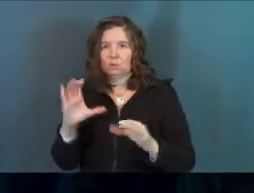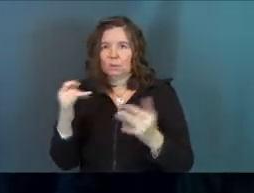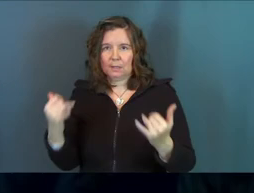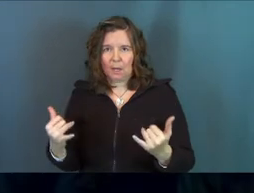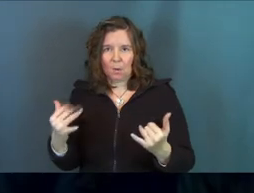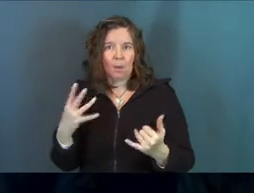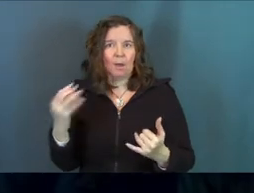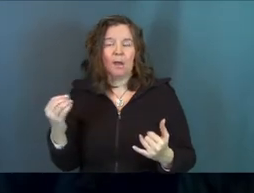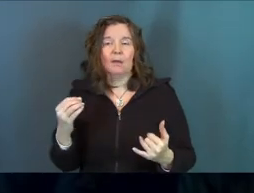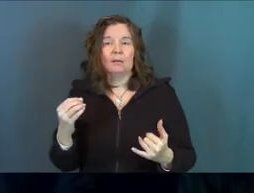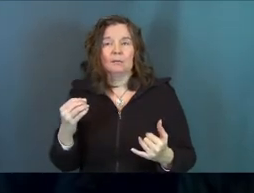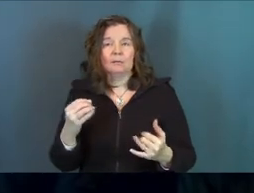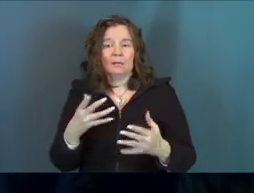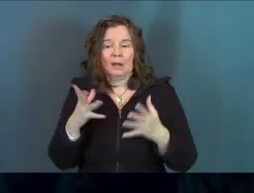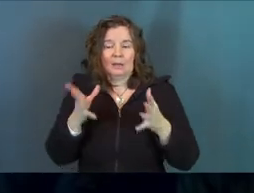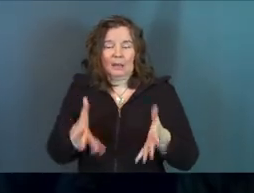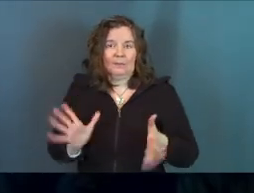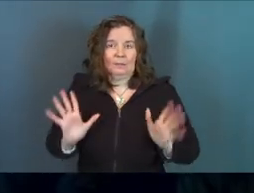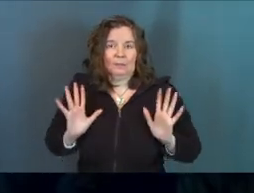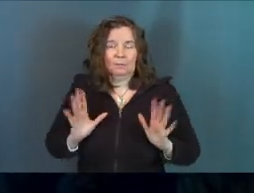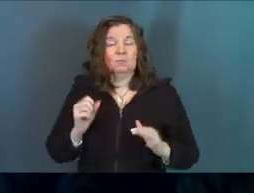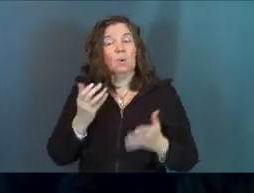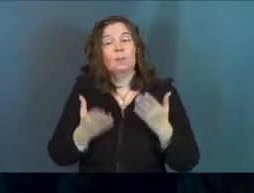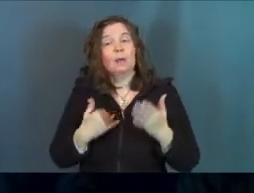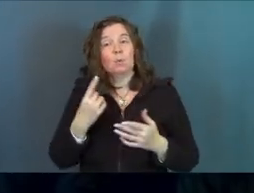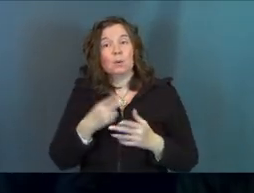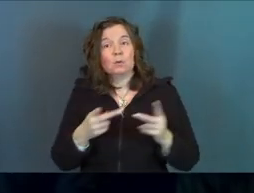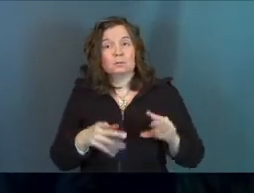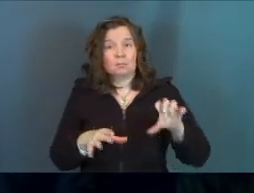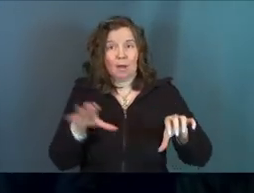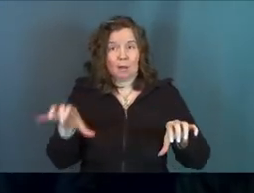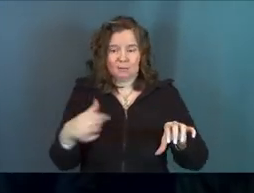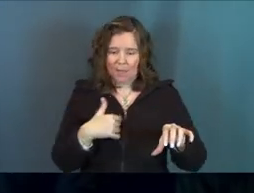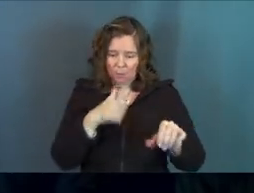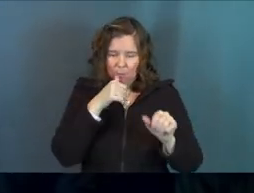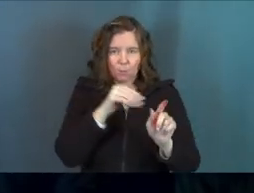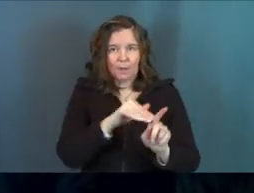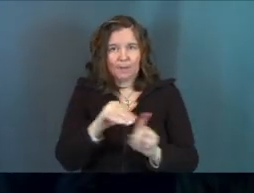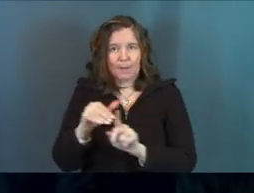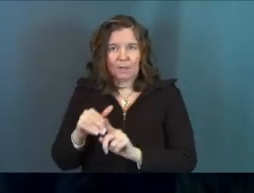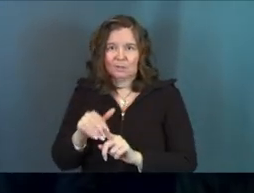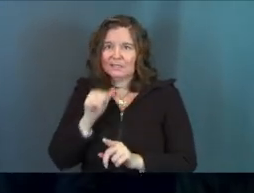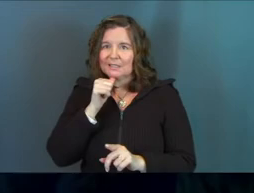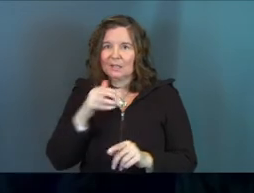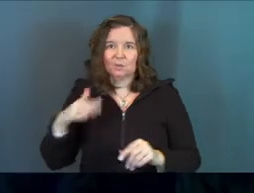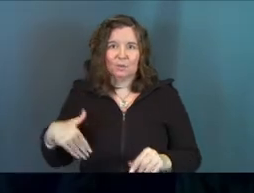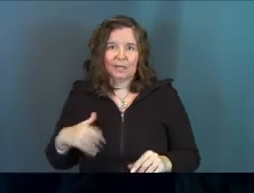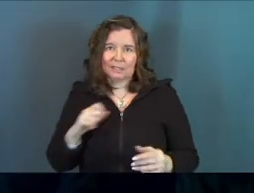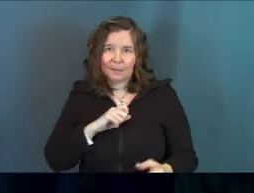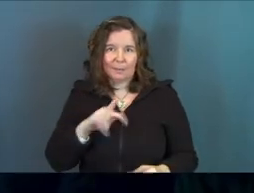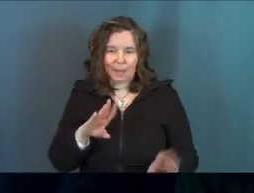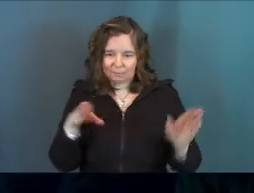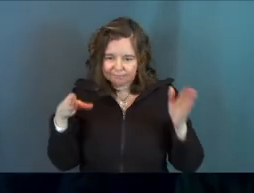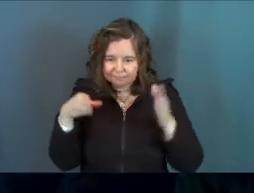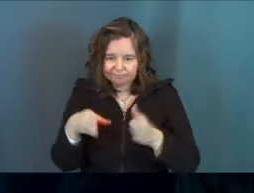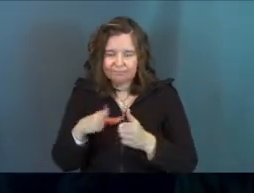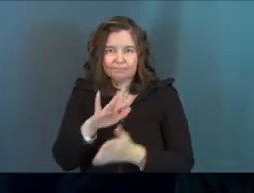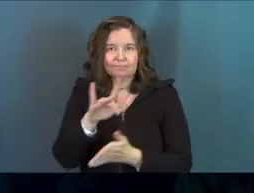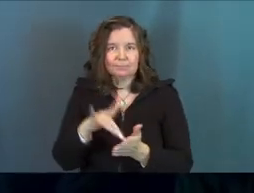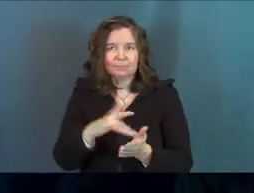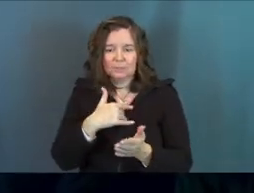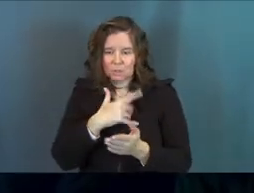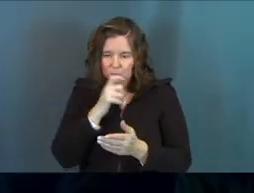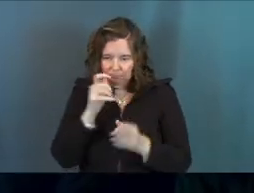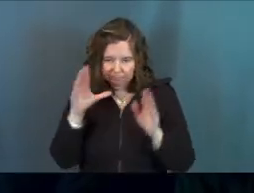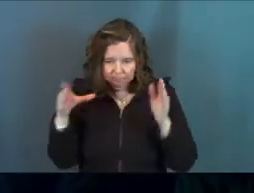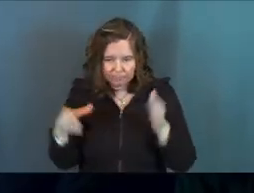right now and just kind of leave it be. So maybe you're in one of those spots today. I just want to remind you quickly, it's not too late to get back on track. It's never too